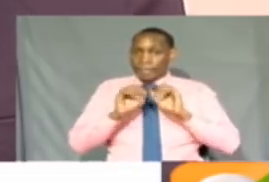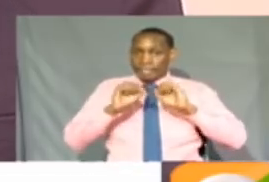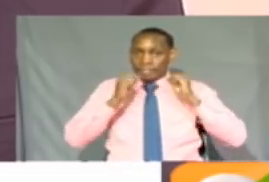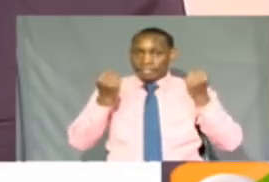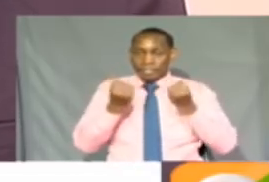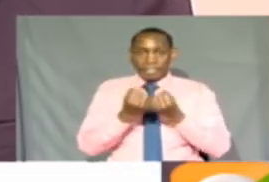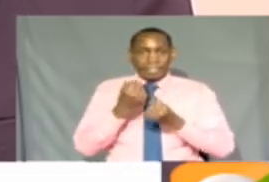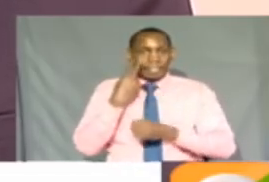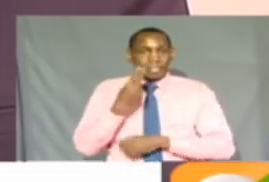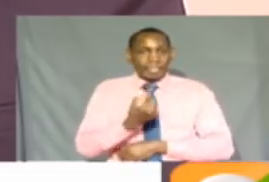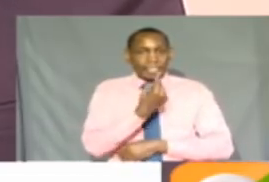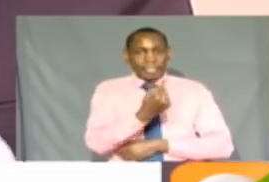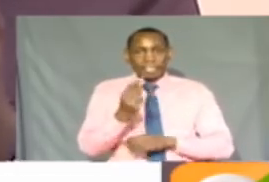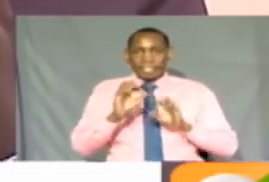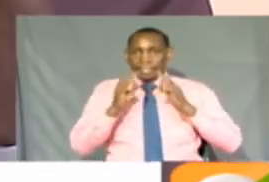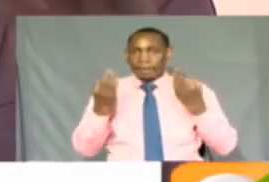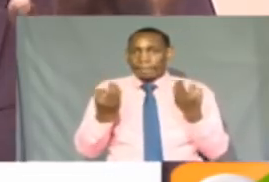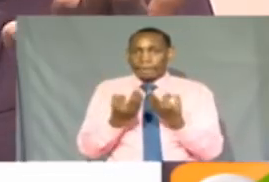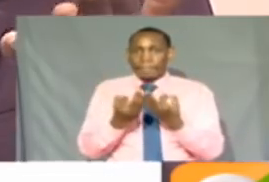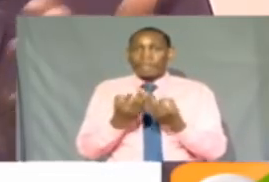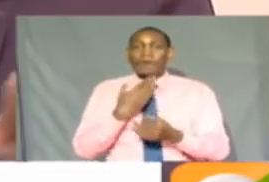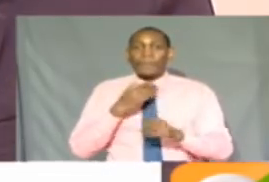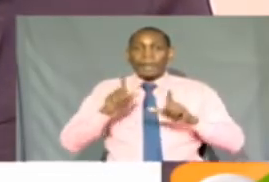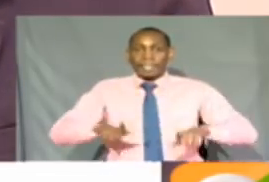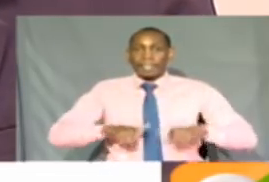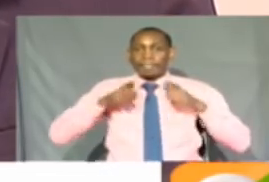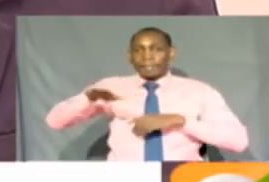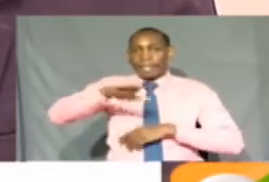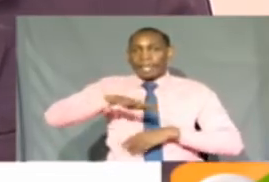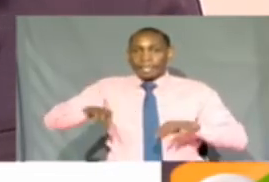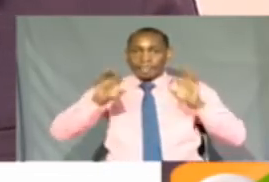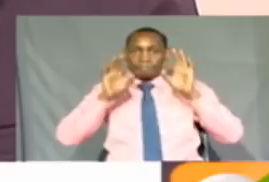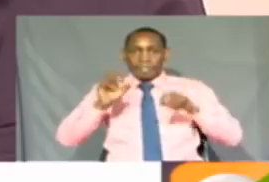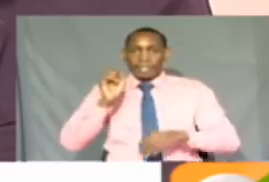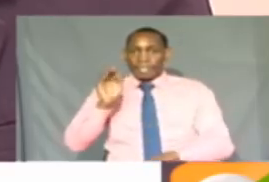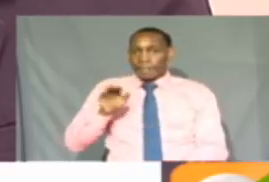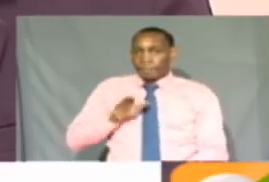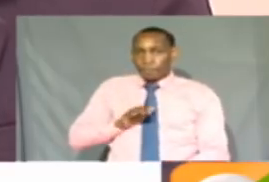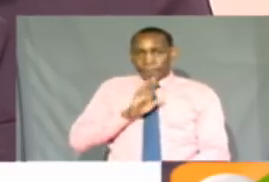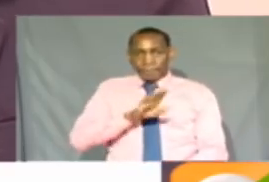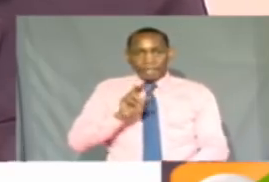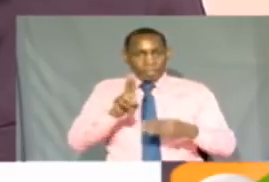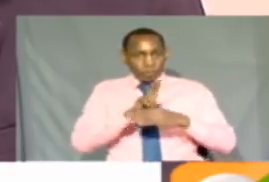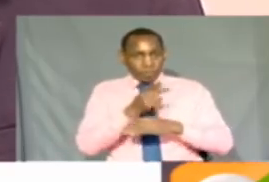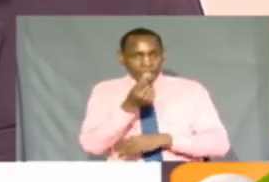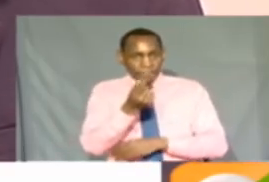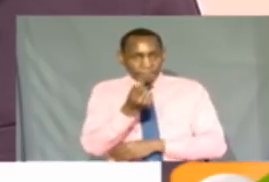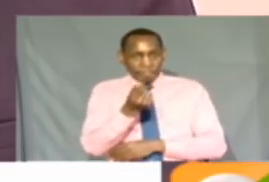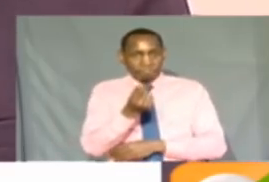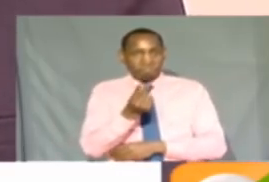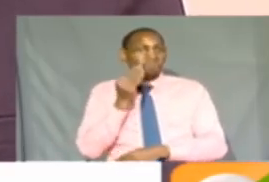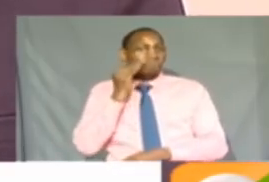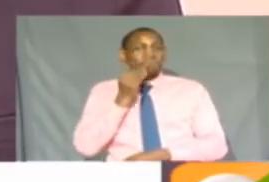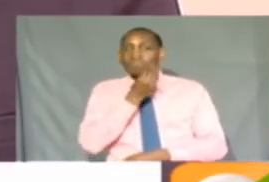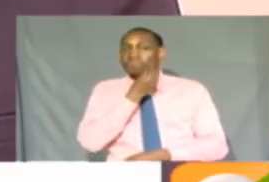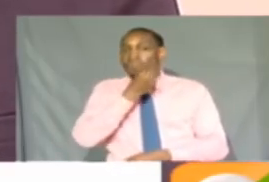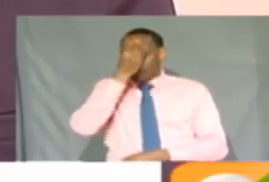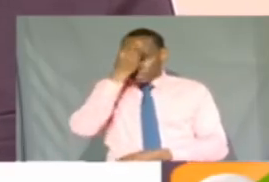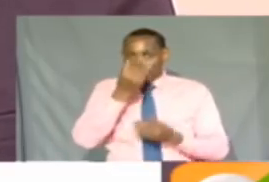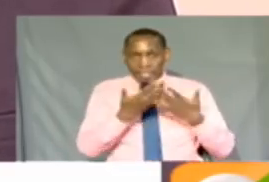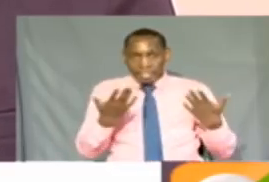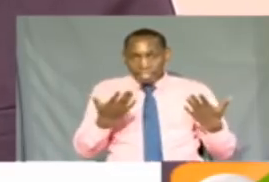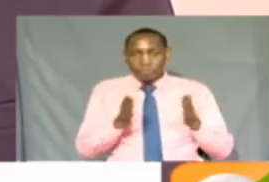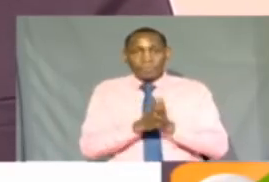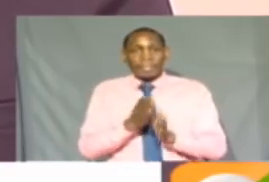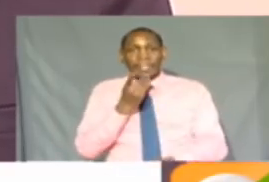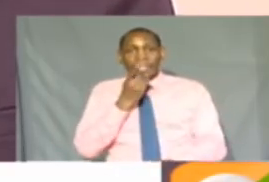days you see each family, they want to move in a posh estate. So if your woman is using her money for makeup to go for some